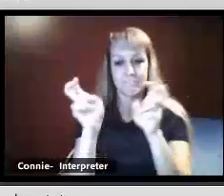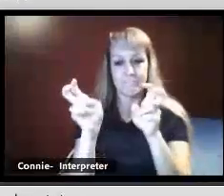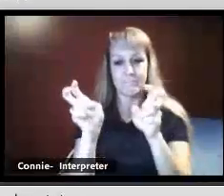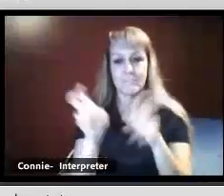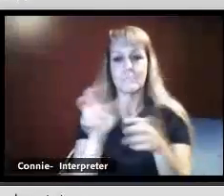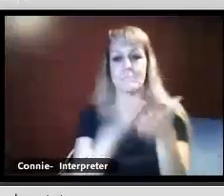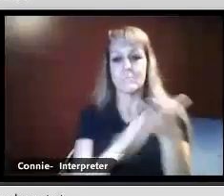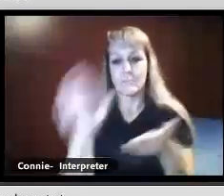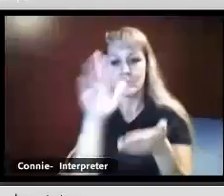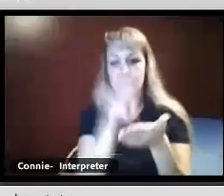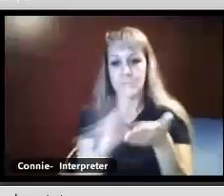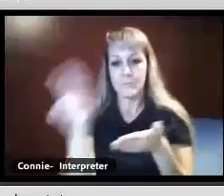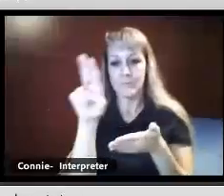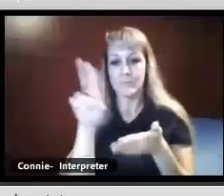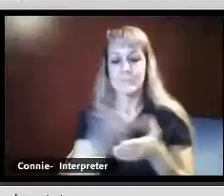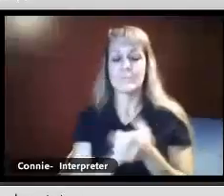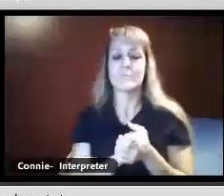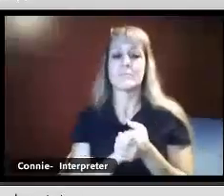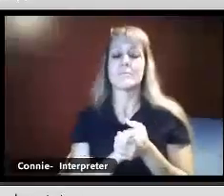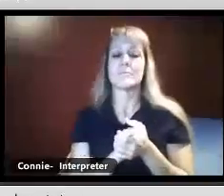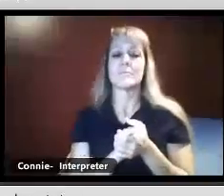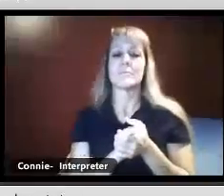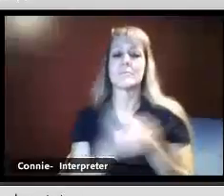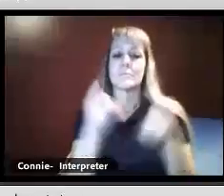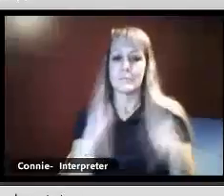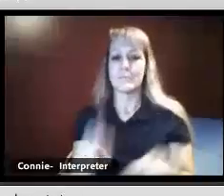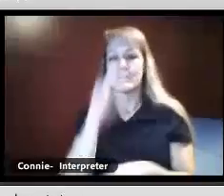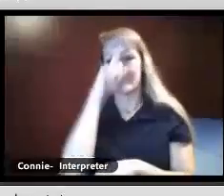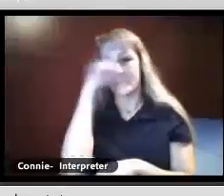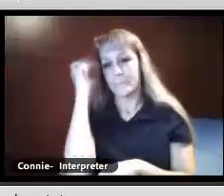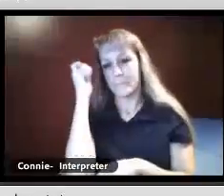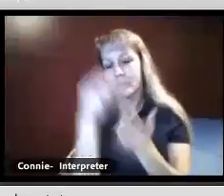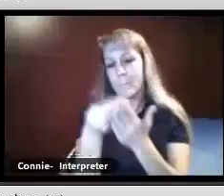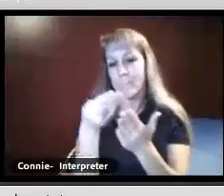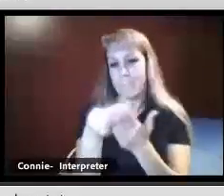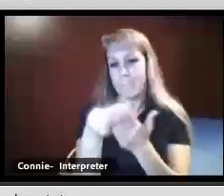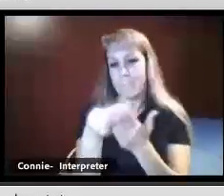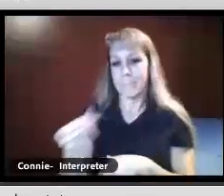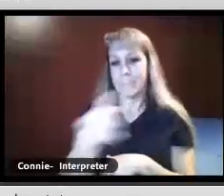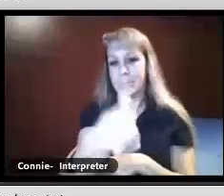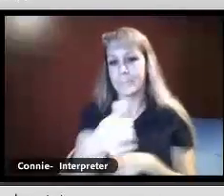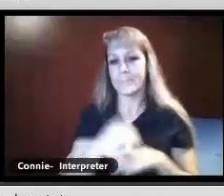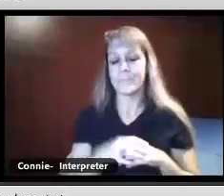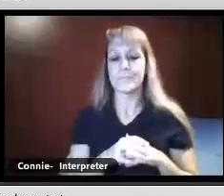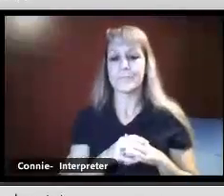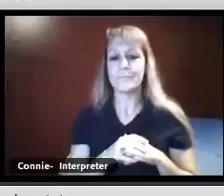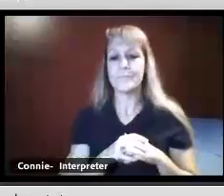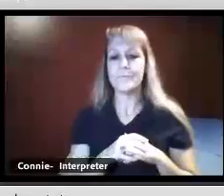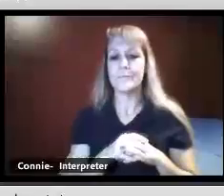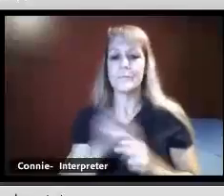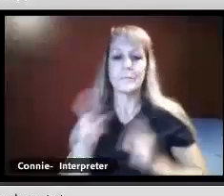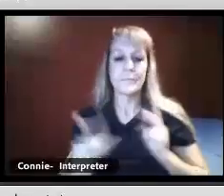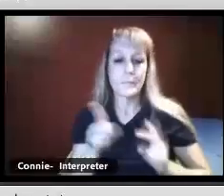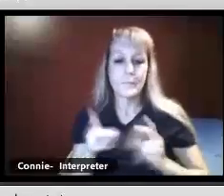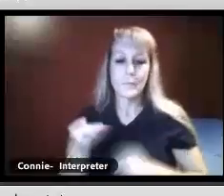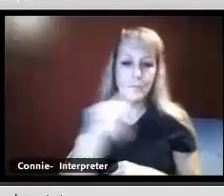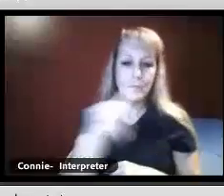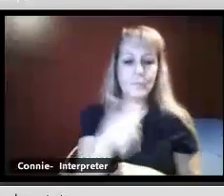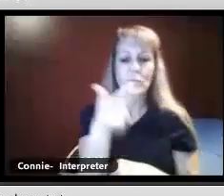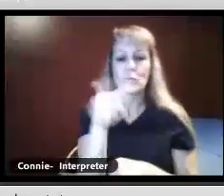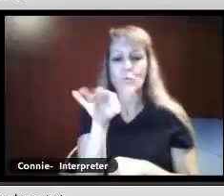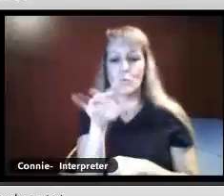and universities goes on because of public funding. They're either grant-based,